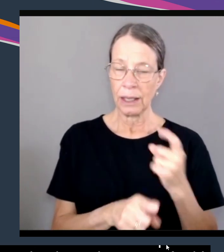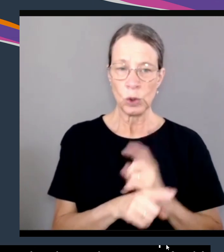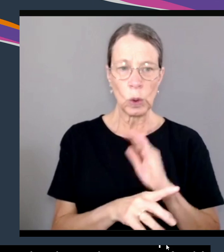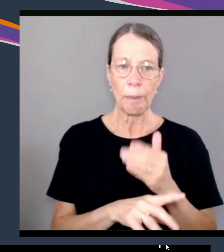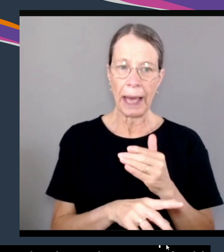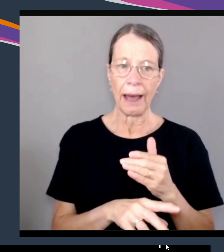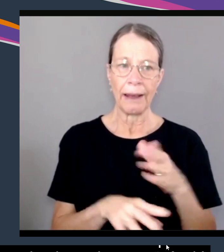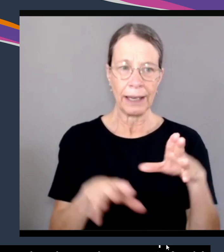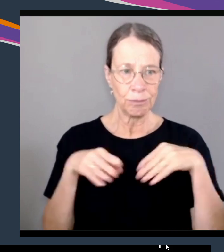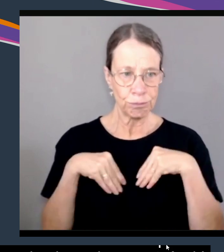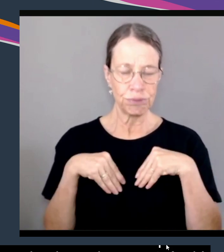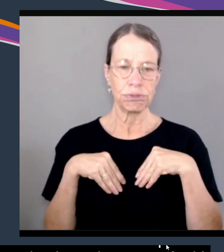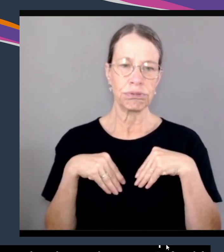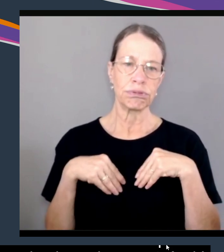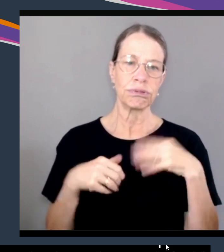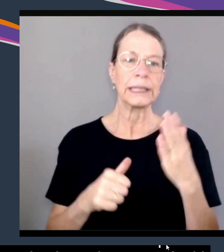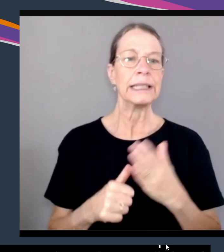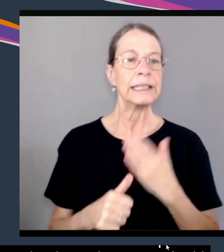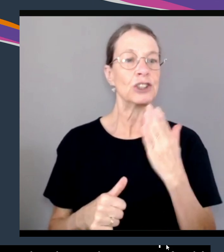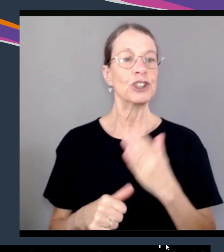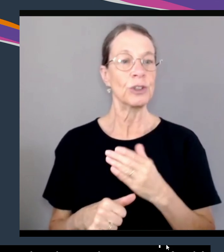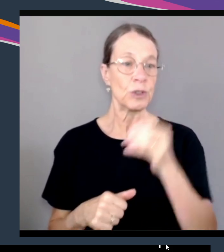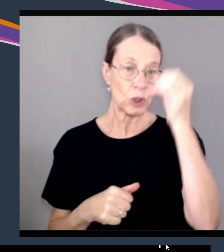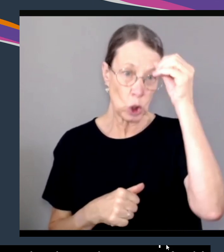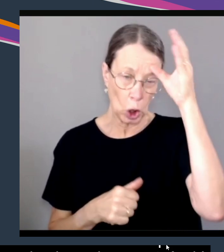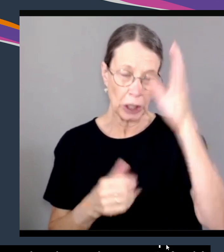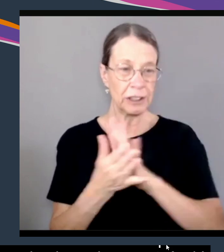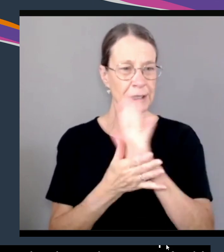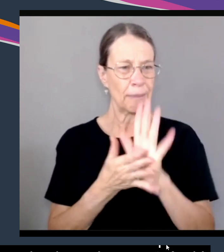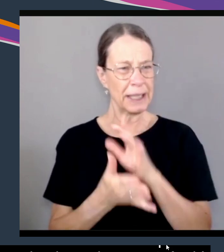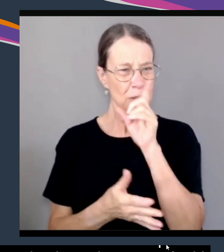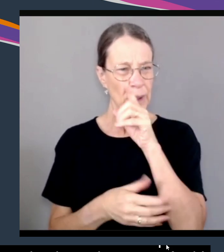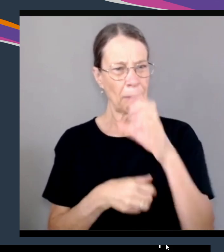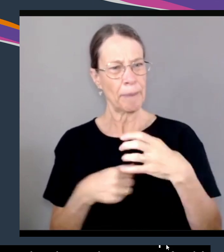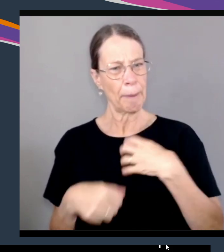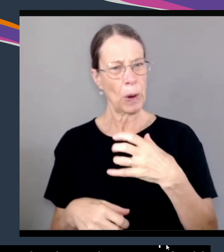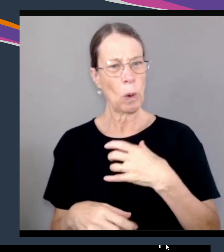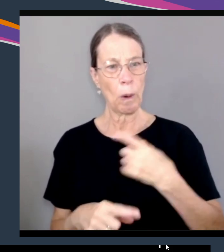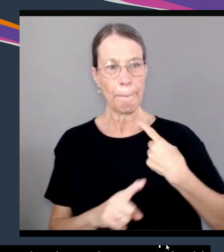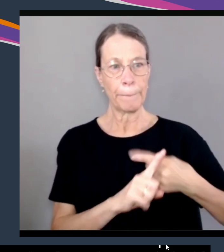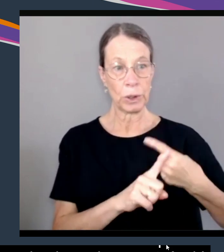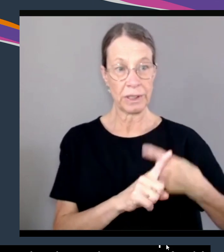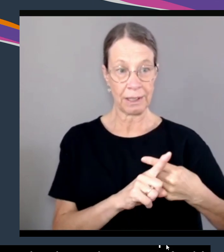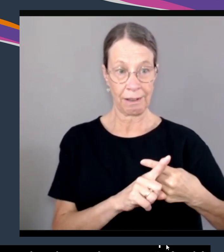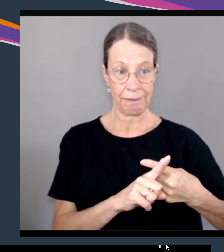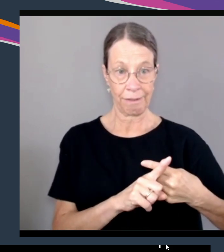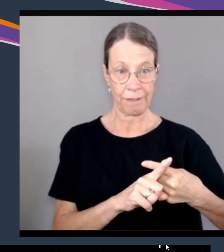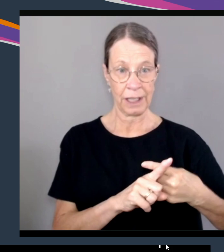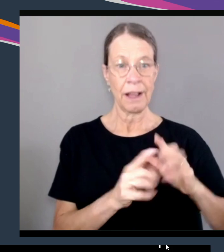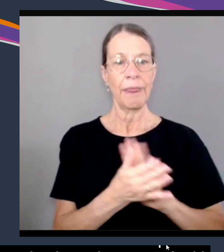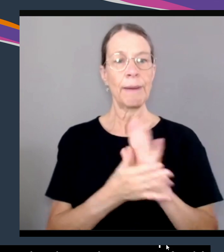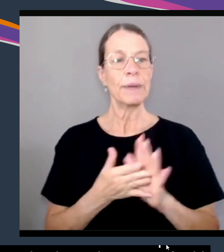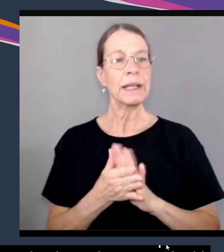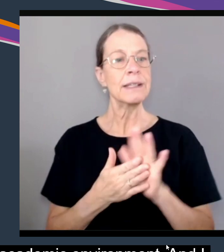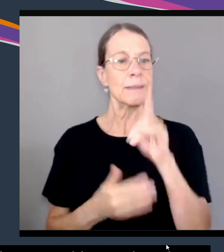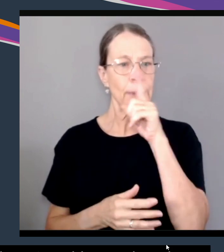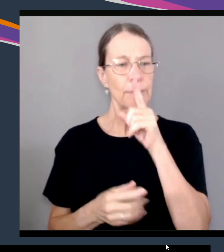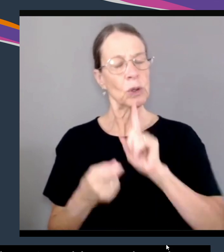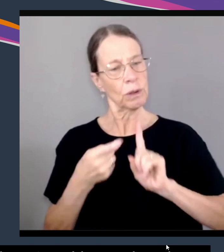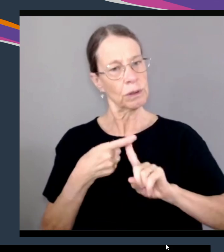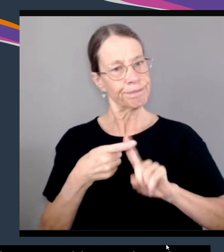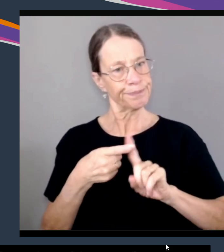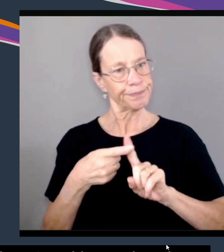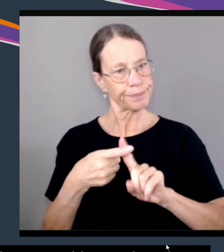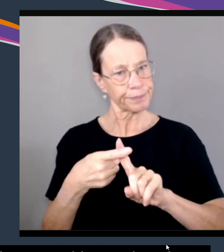moves us to an optimism that those who continue to practice the belief